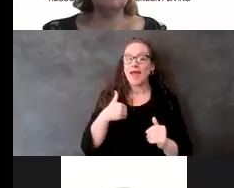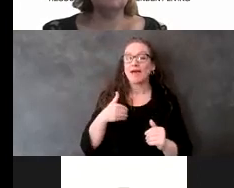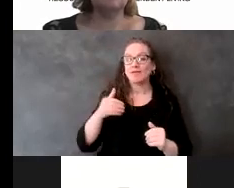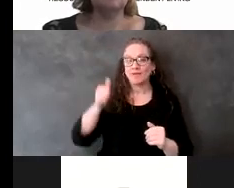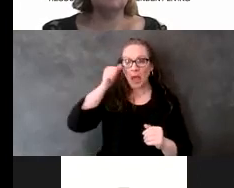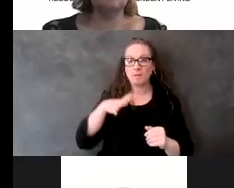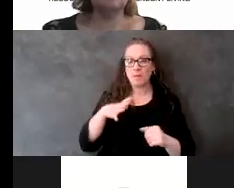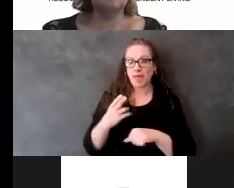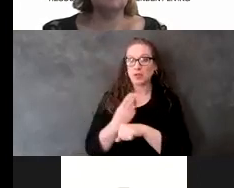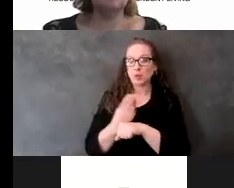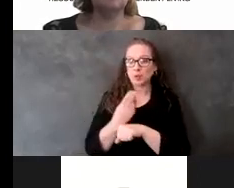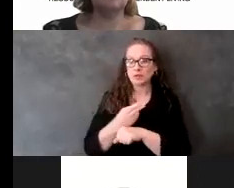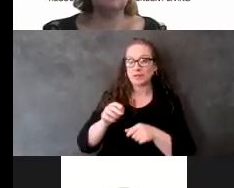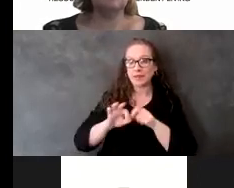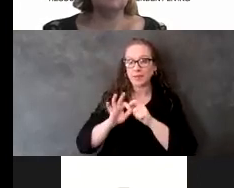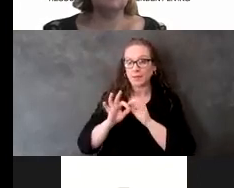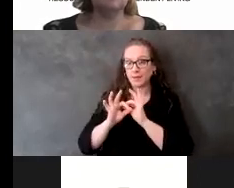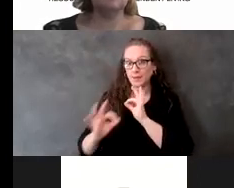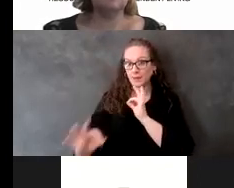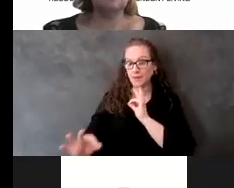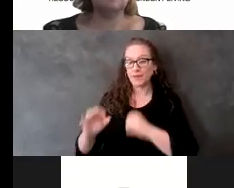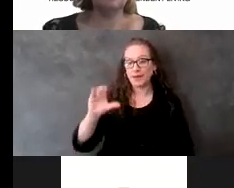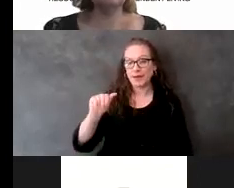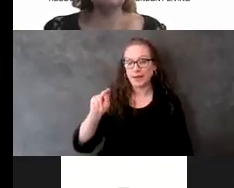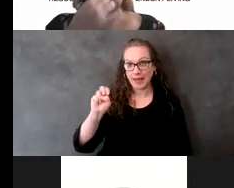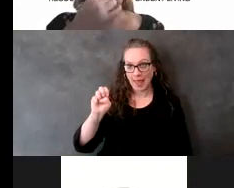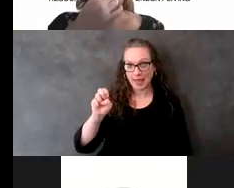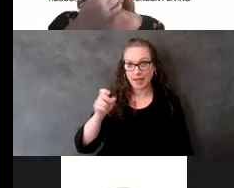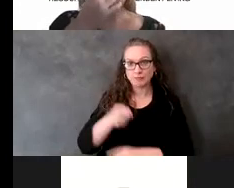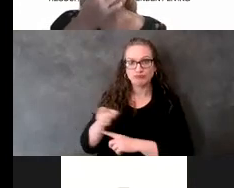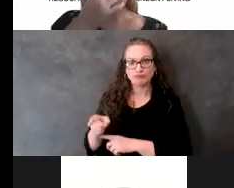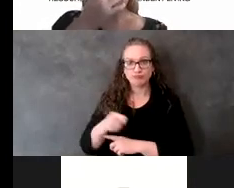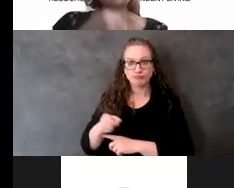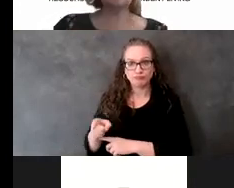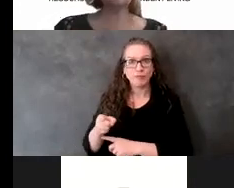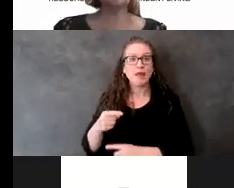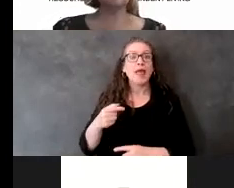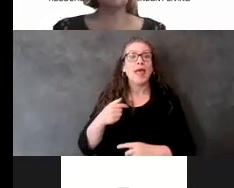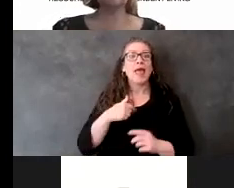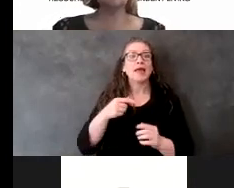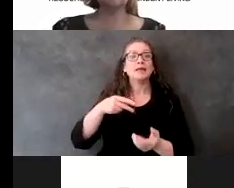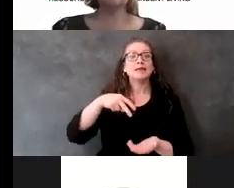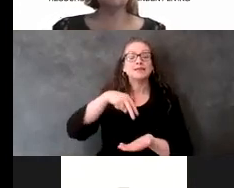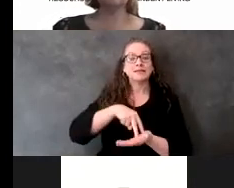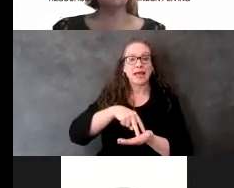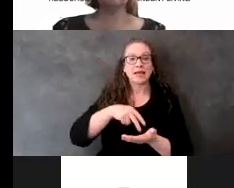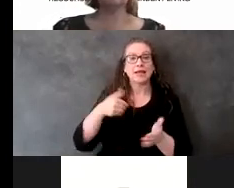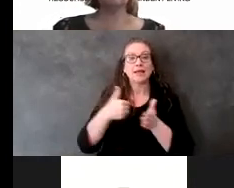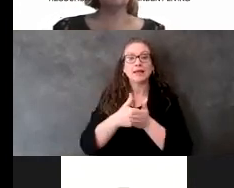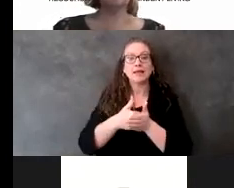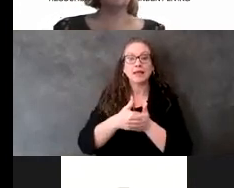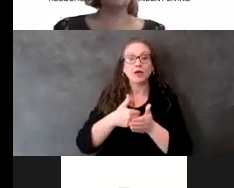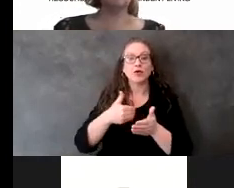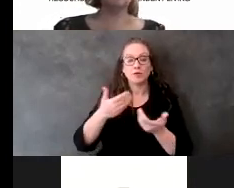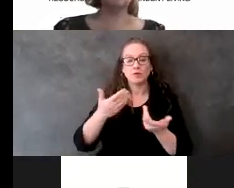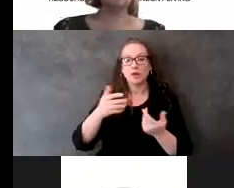and standing next to the, they're called truncated domes, or accessible warning